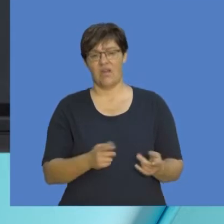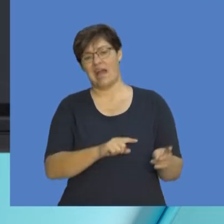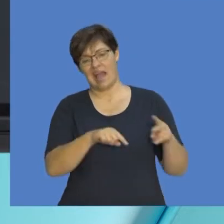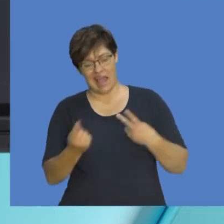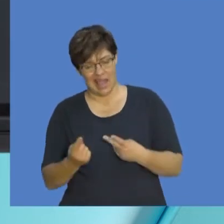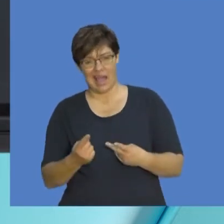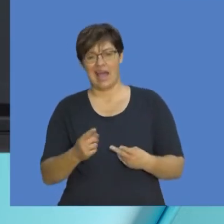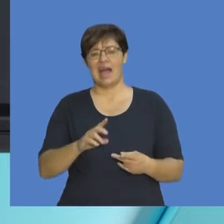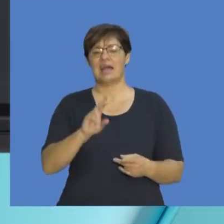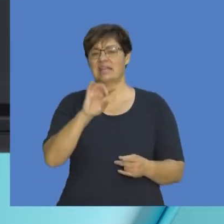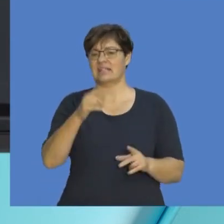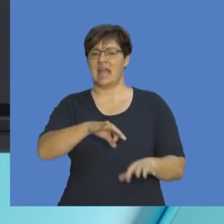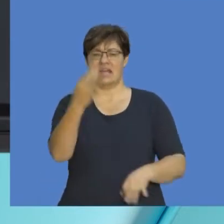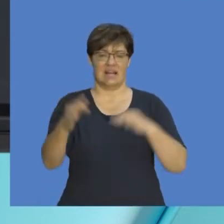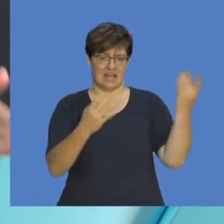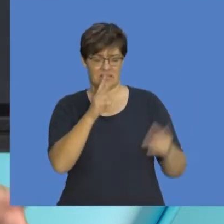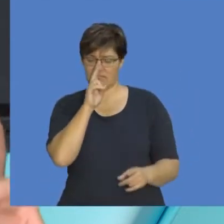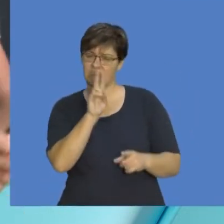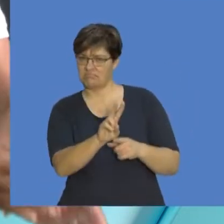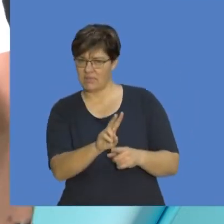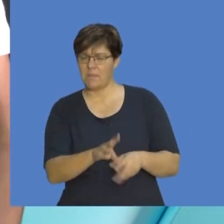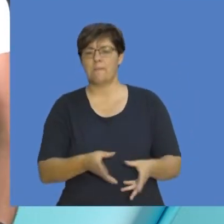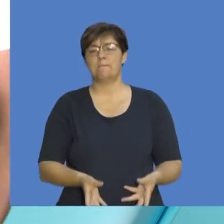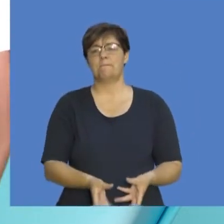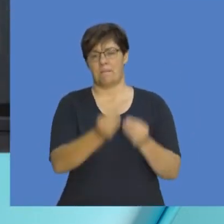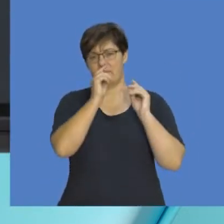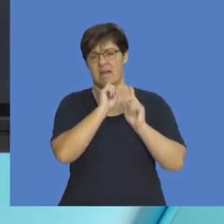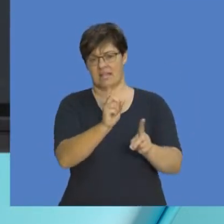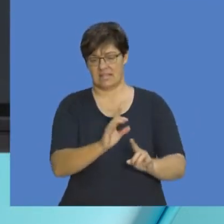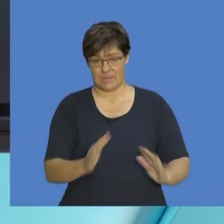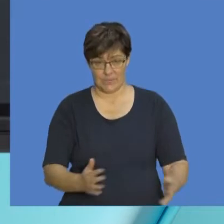data analysis. How can we analyze that and arrive at some conclusion?